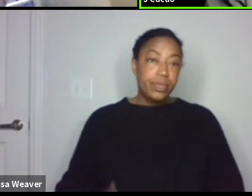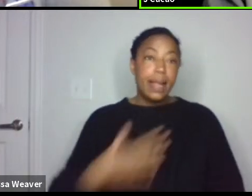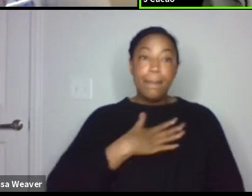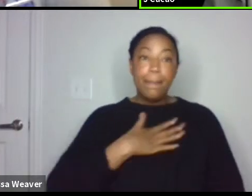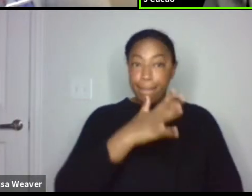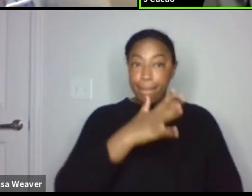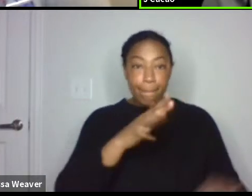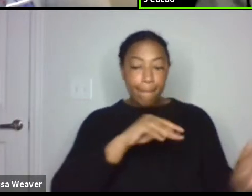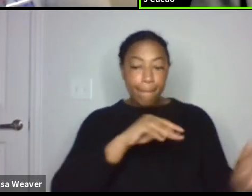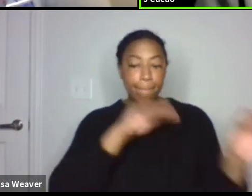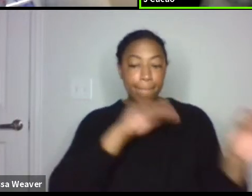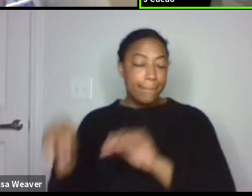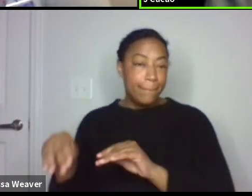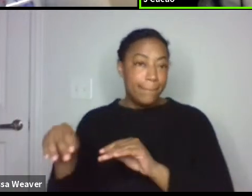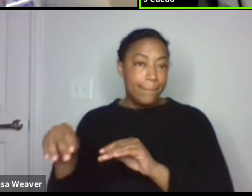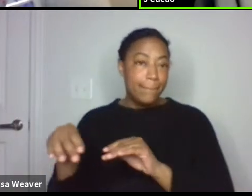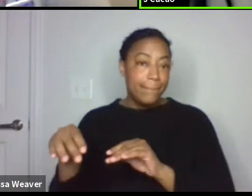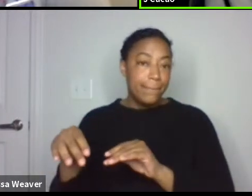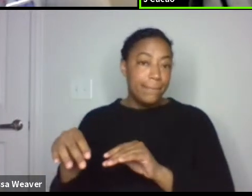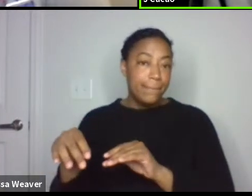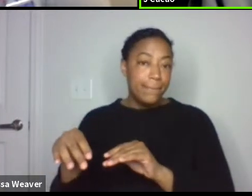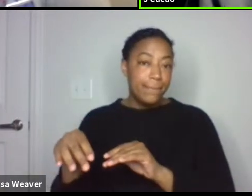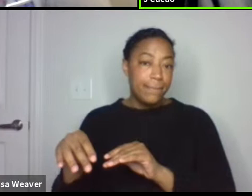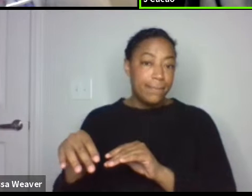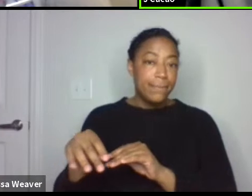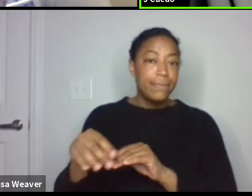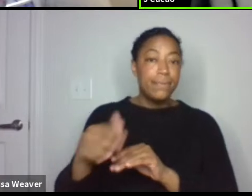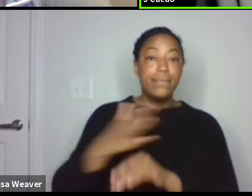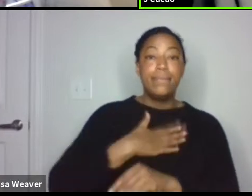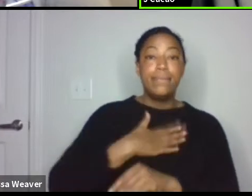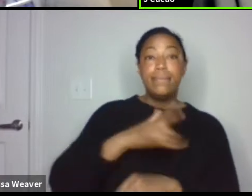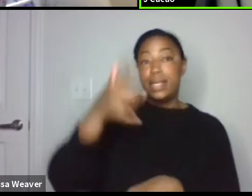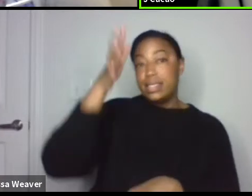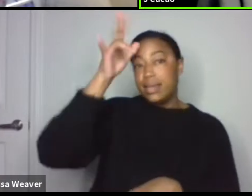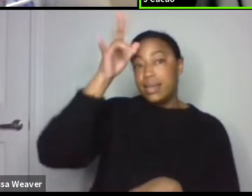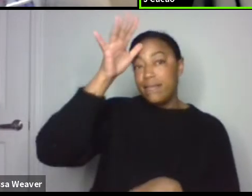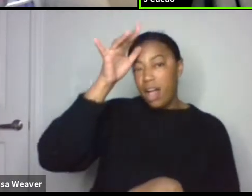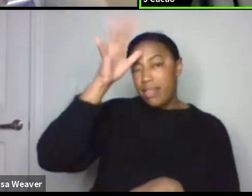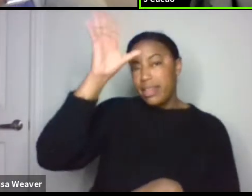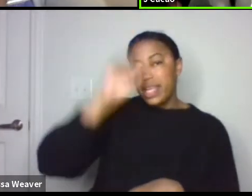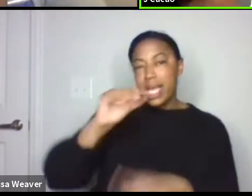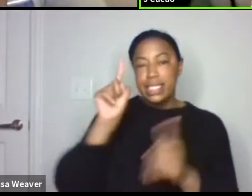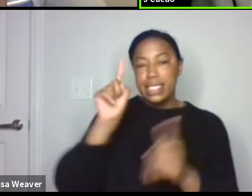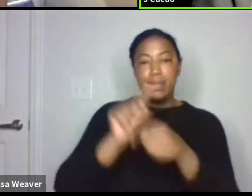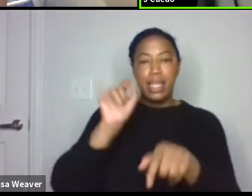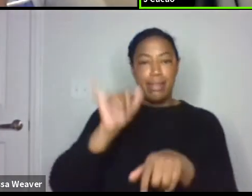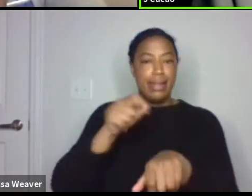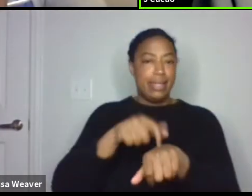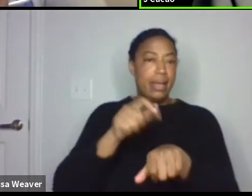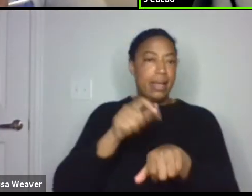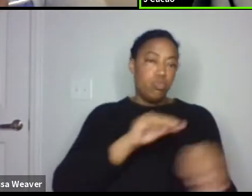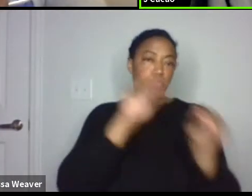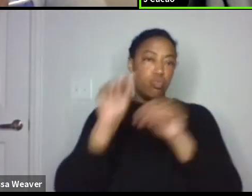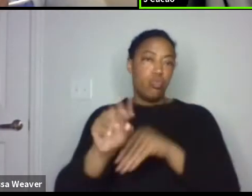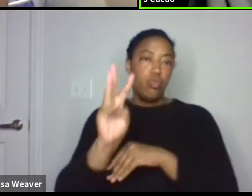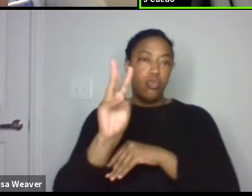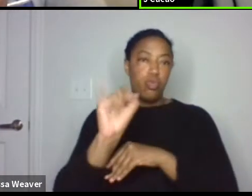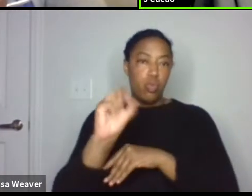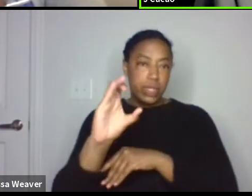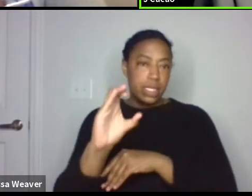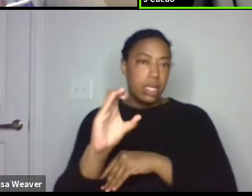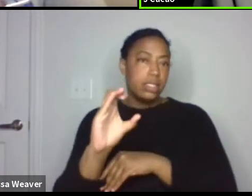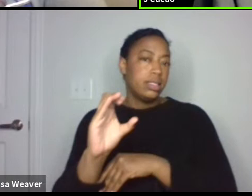moved with my stepfather, guy that she met at the time. He moved us out to Wisconsin. You know what I mean? And